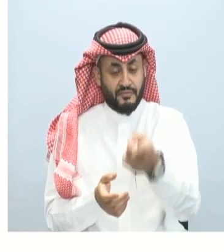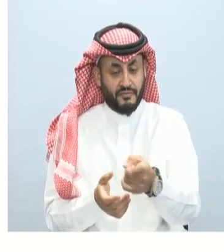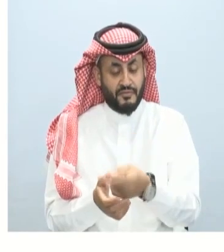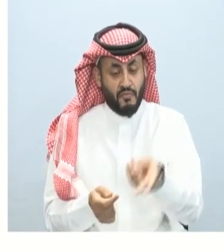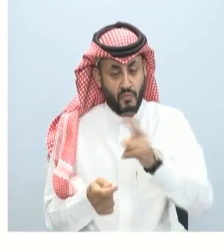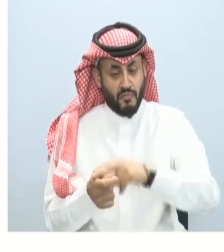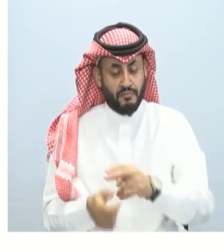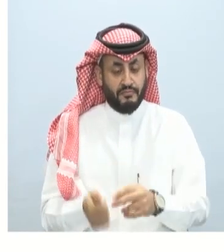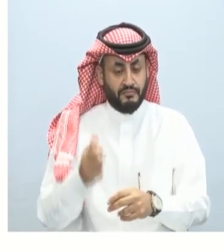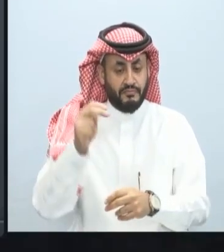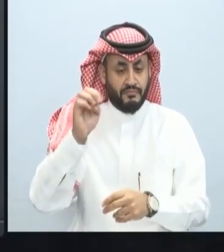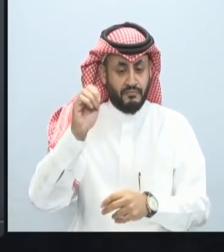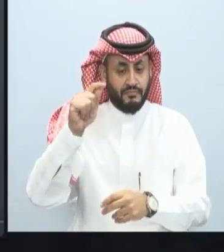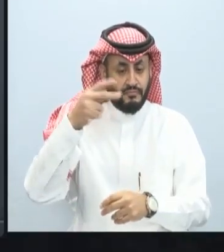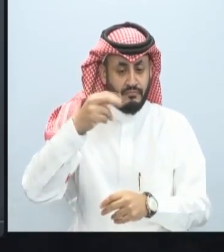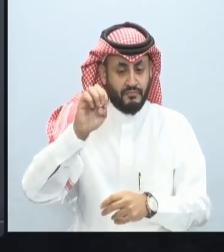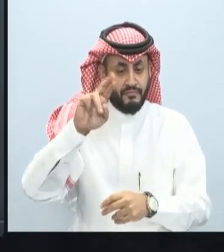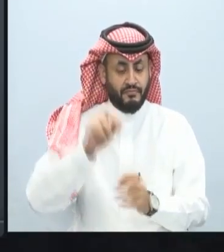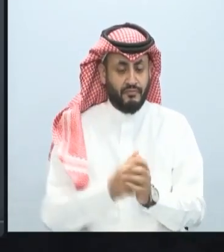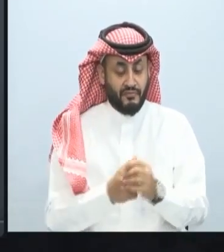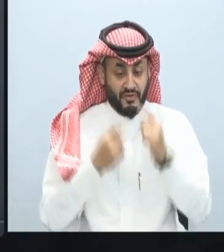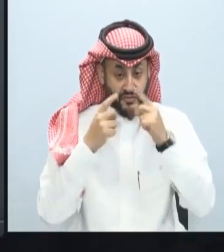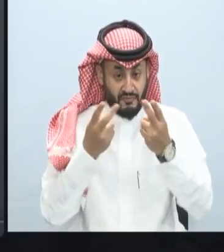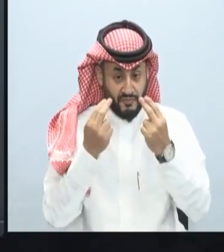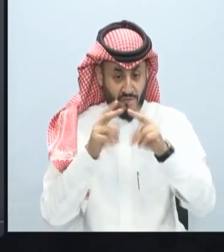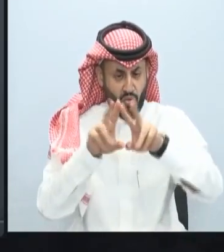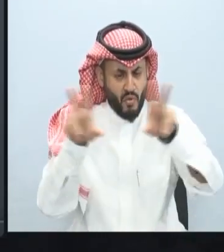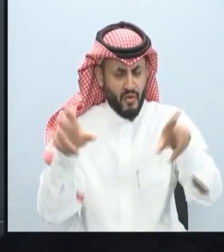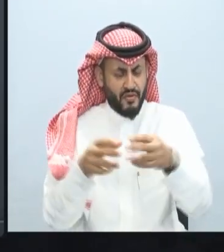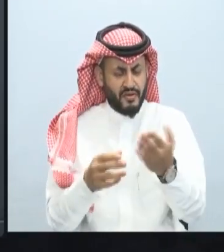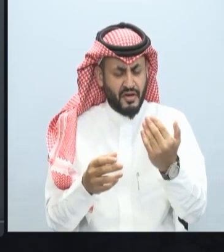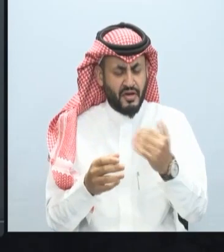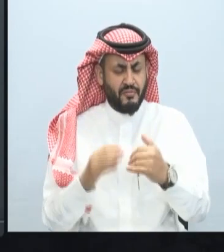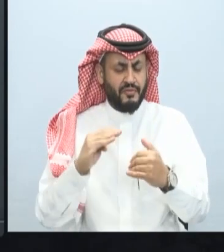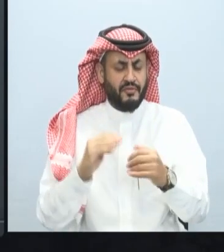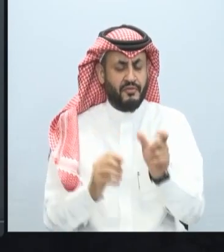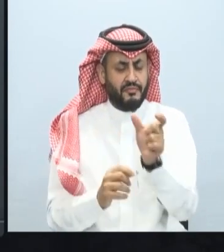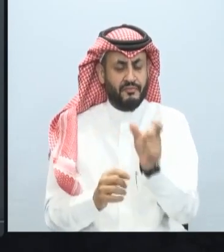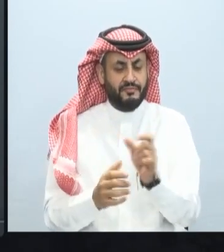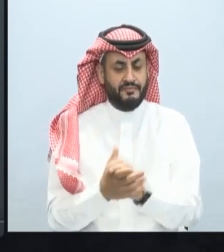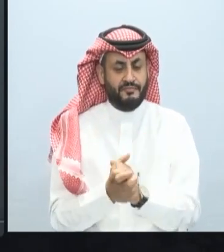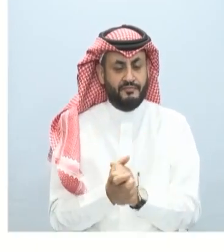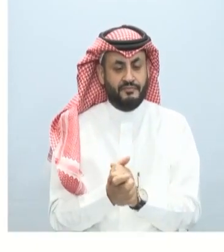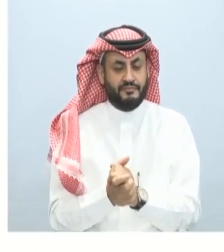another. You are going to focus on the complete sentence before you answer or before you fill in the blank.